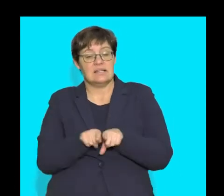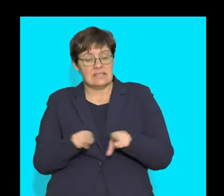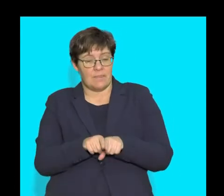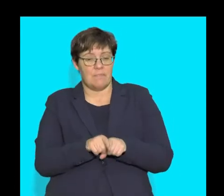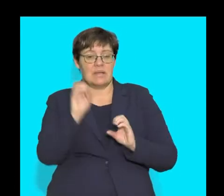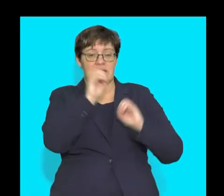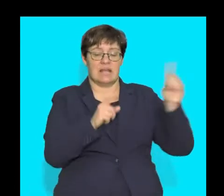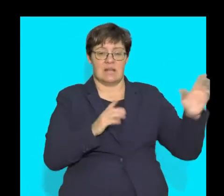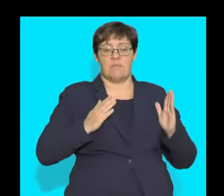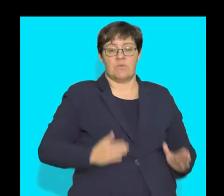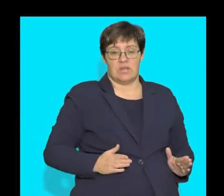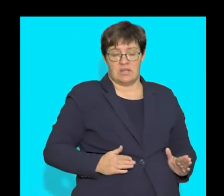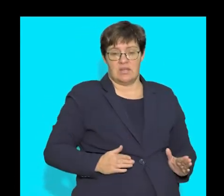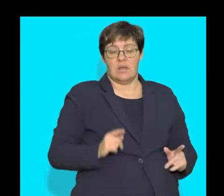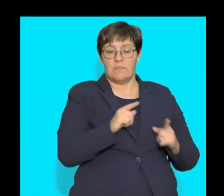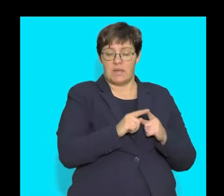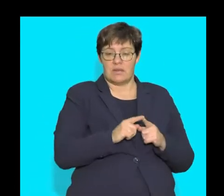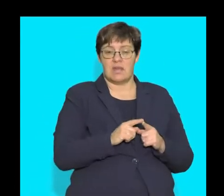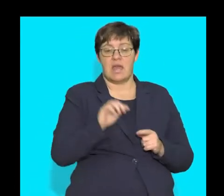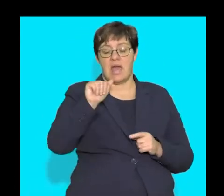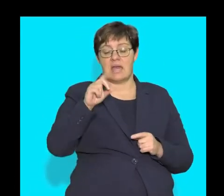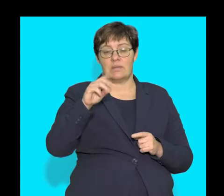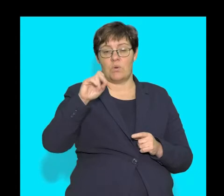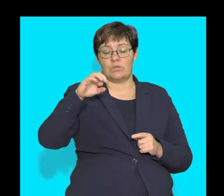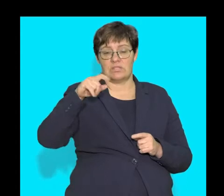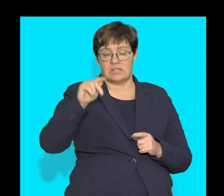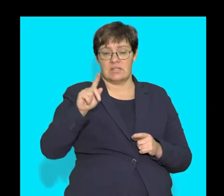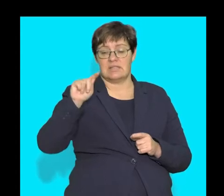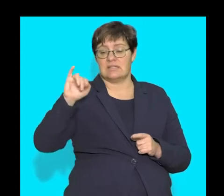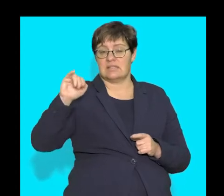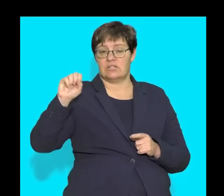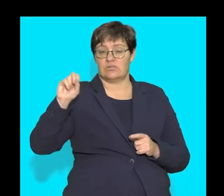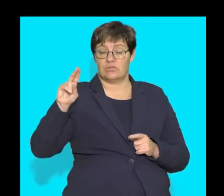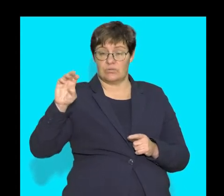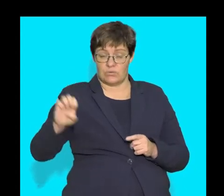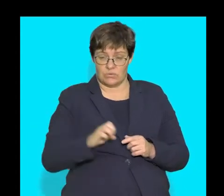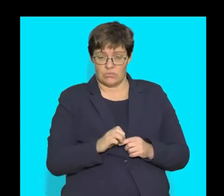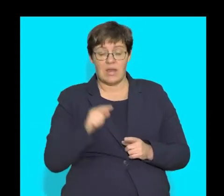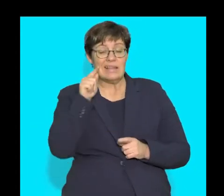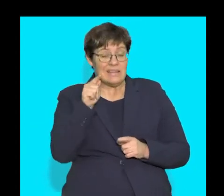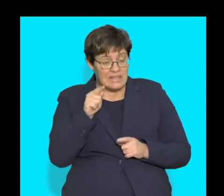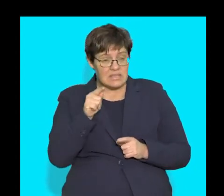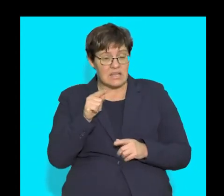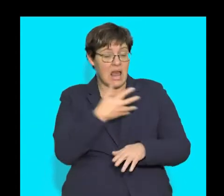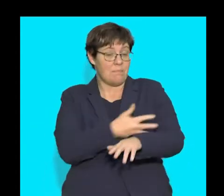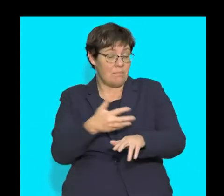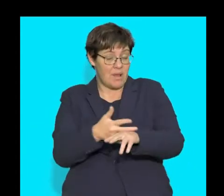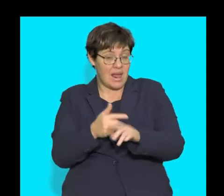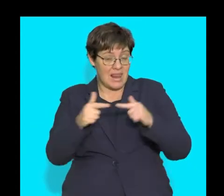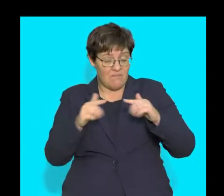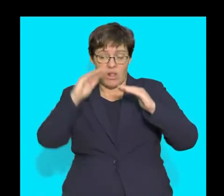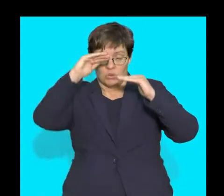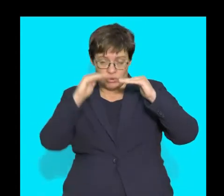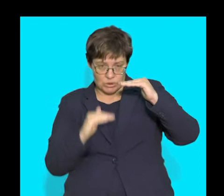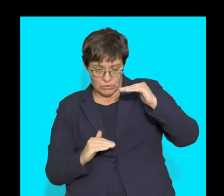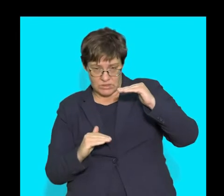the liver as well as some of the cells in the body, which is your adipose tissue. That will then in turn reduce